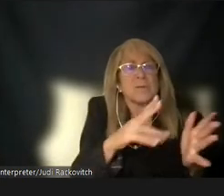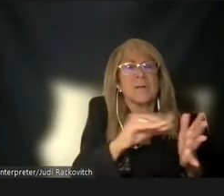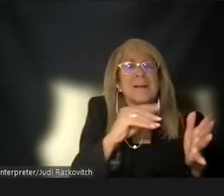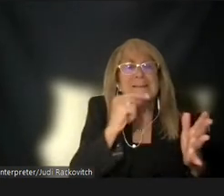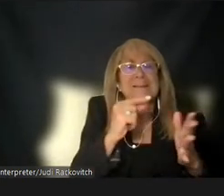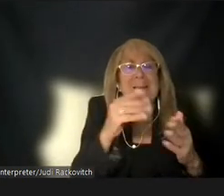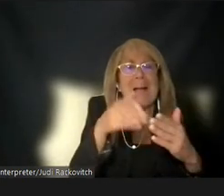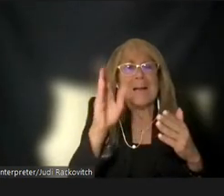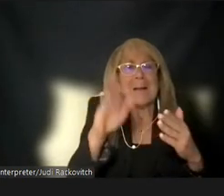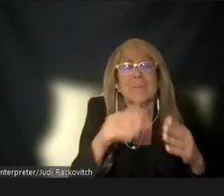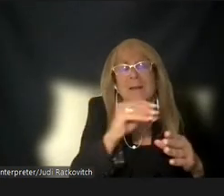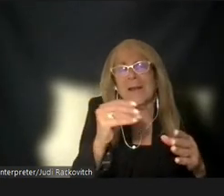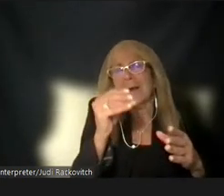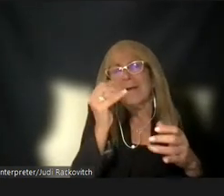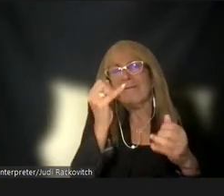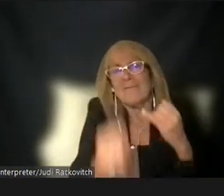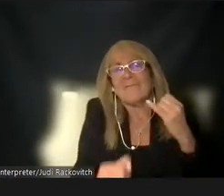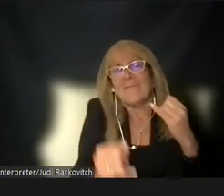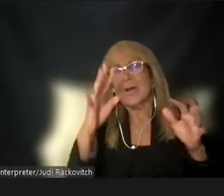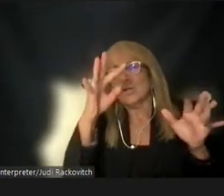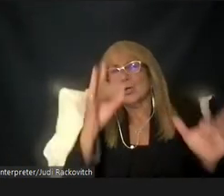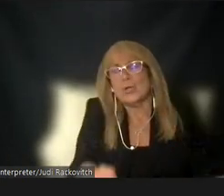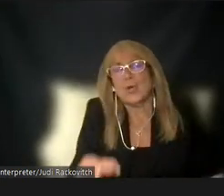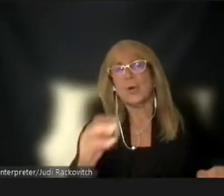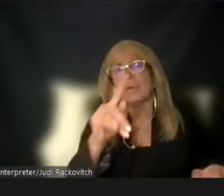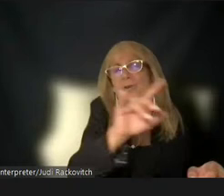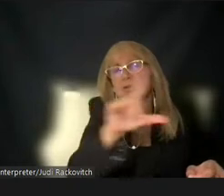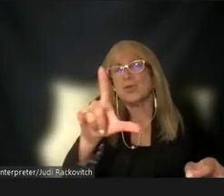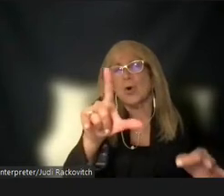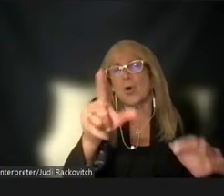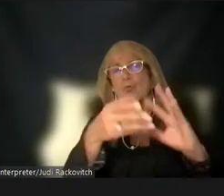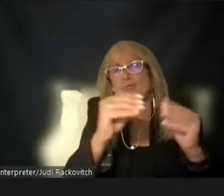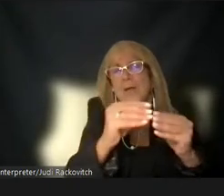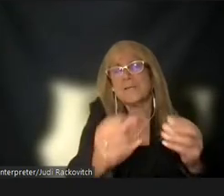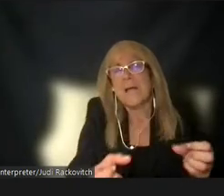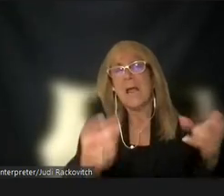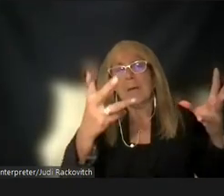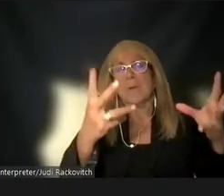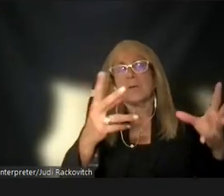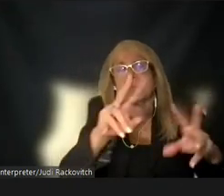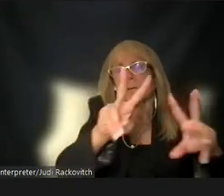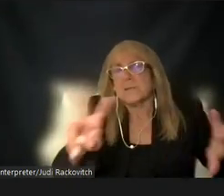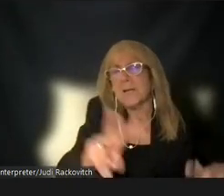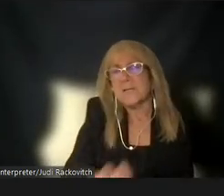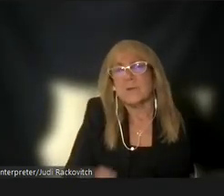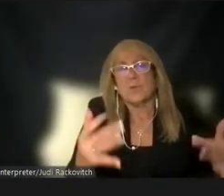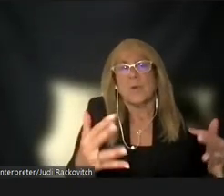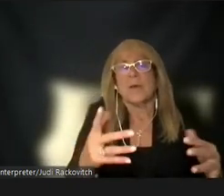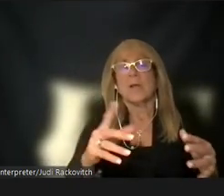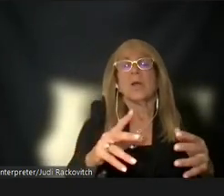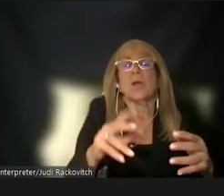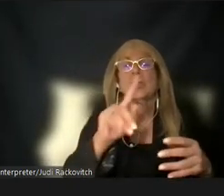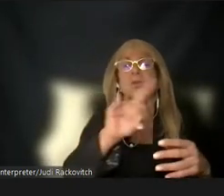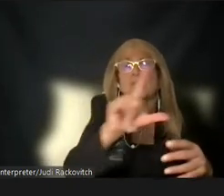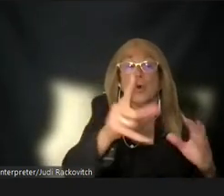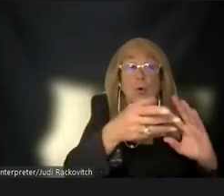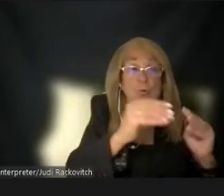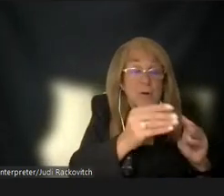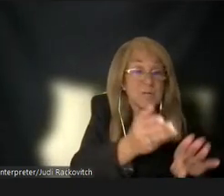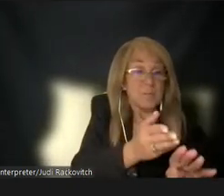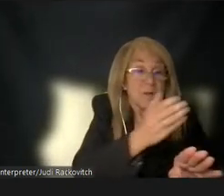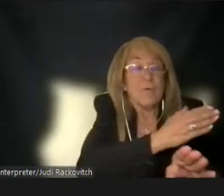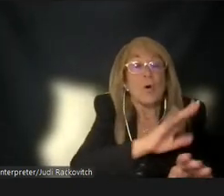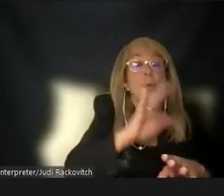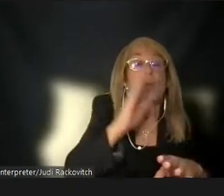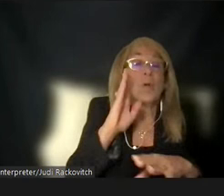and a final determination of the toll rates will not be made in the environmental assessment. Indeed, the toll rates, as noted previously, will ultimately be set by